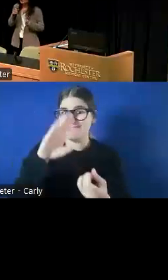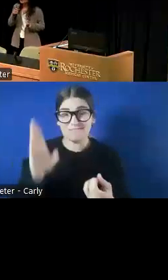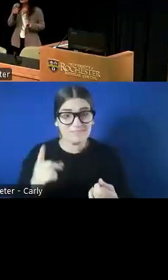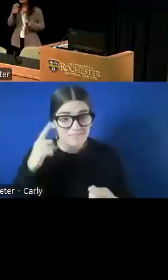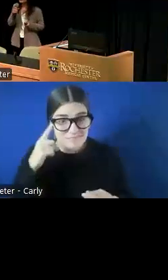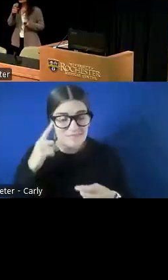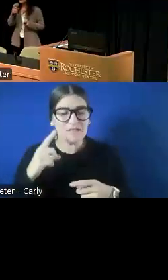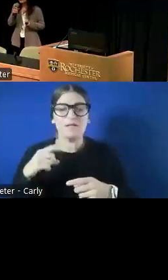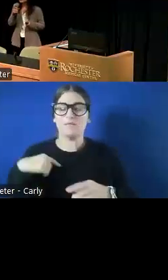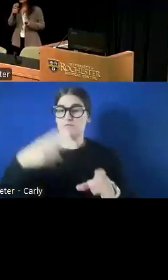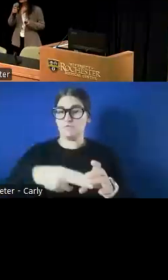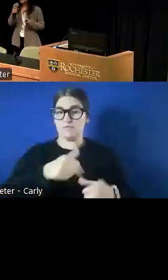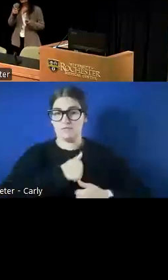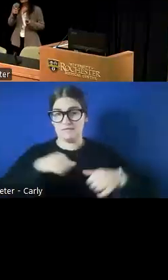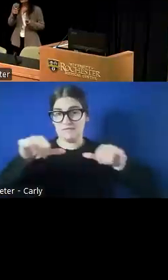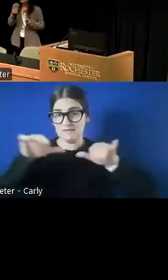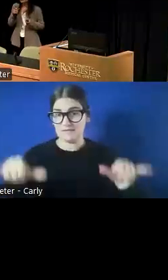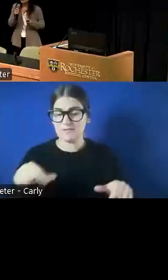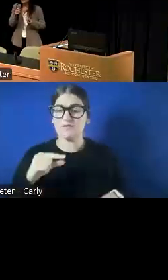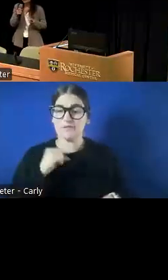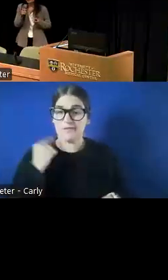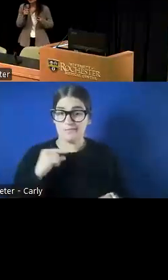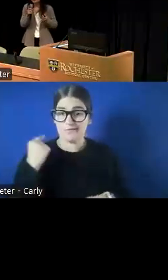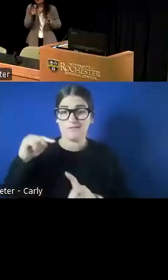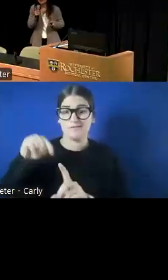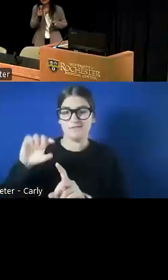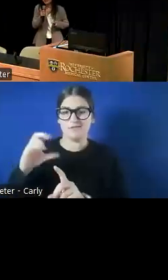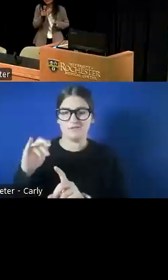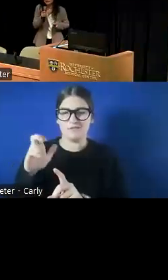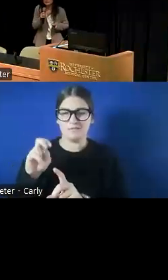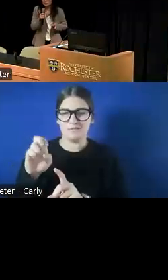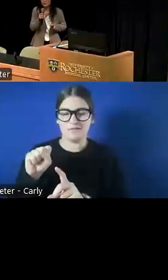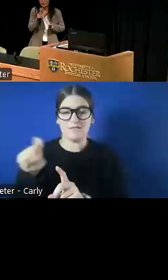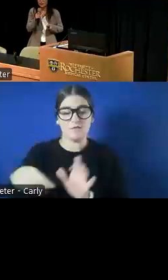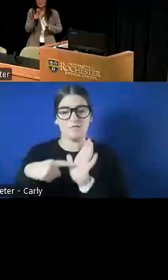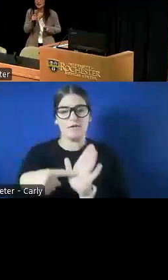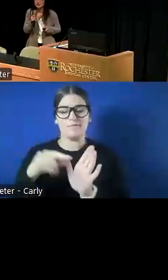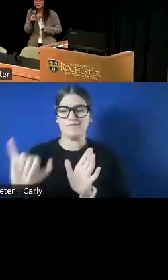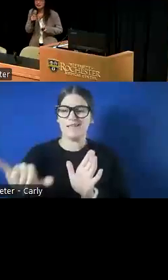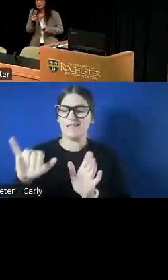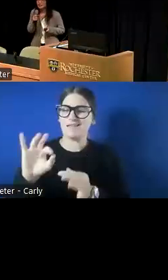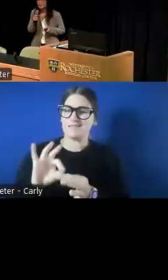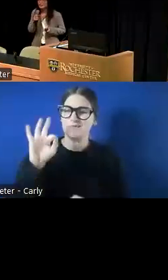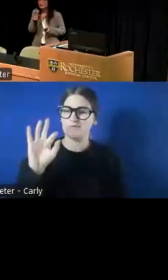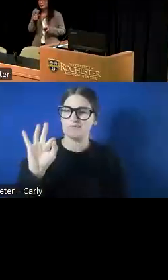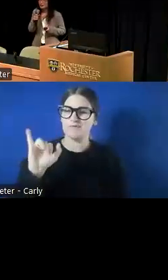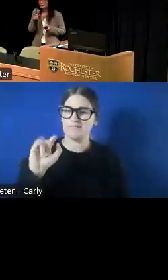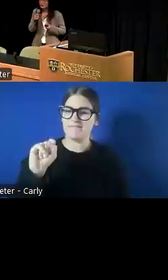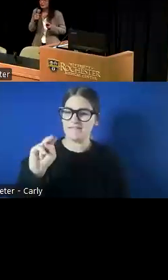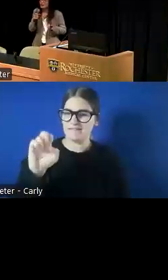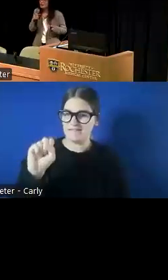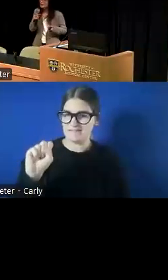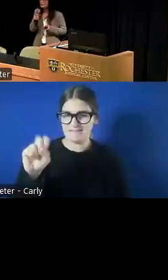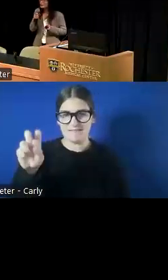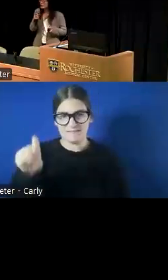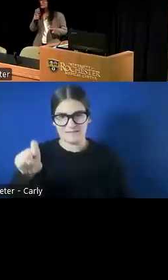when you come to the military system, chaplains are the ones who are representing that spiritual fitness needs, and that